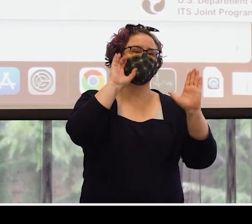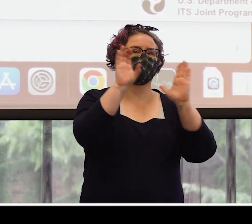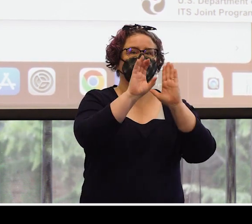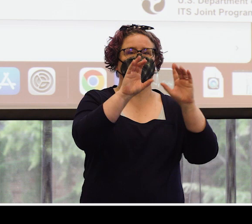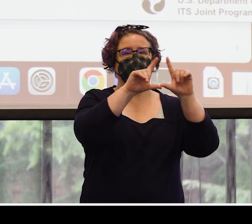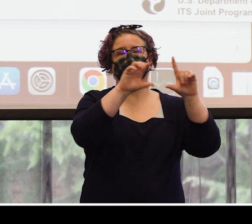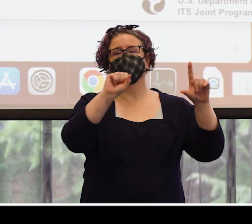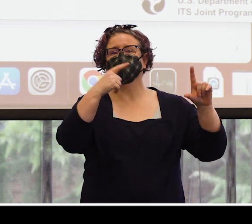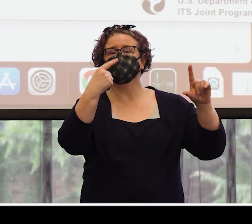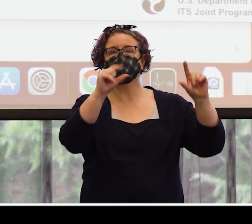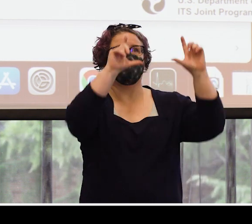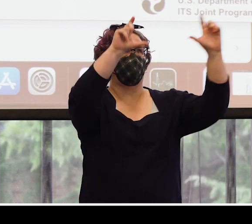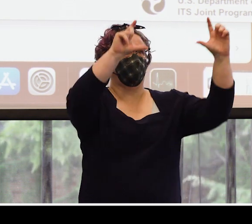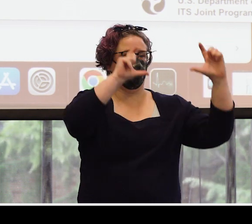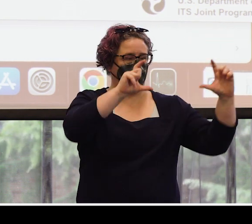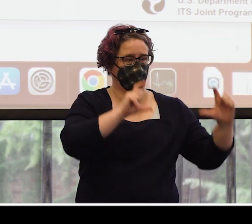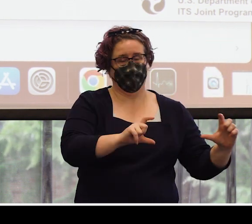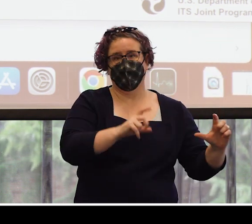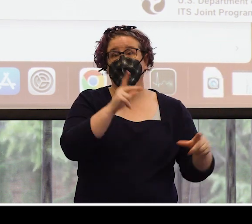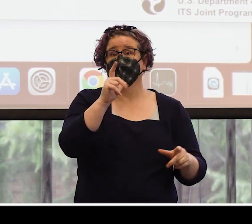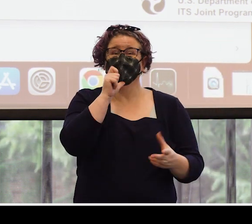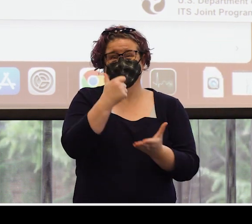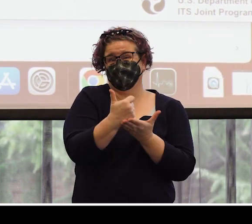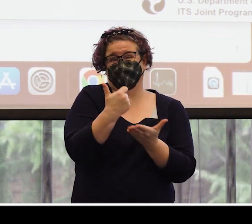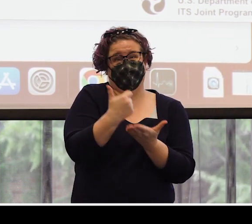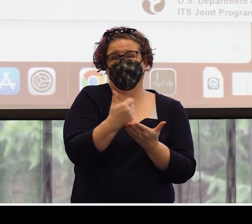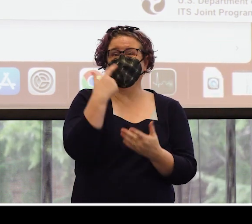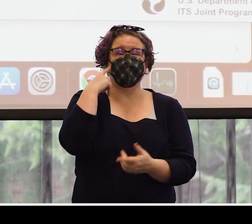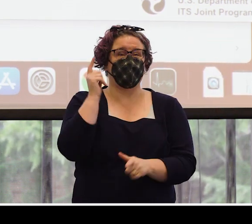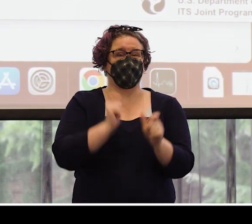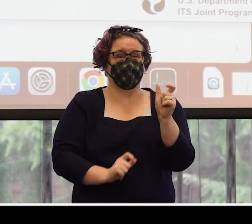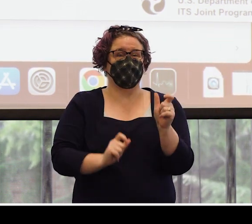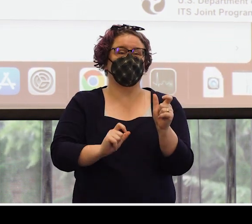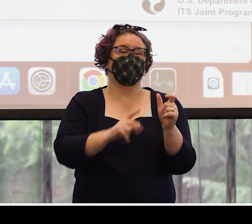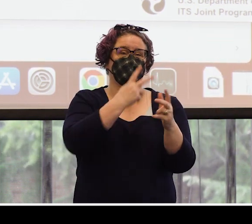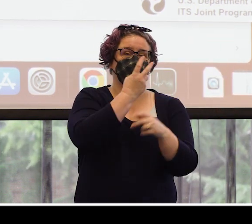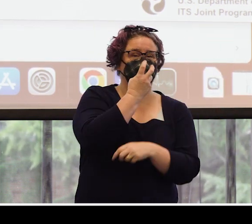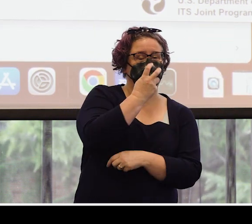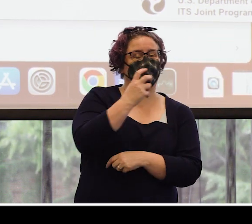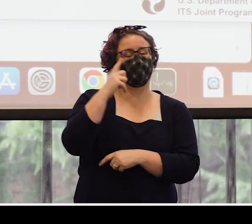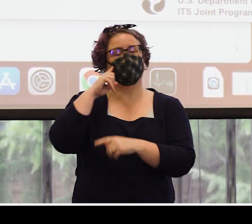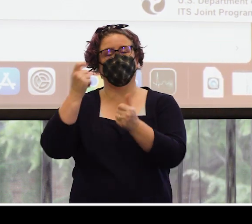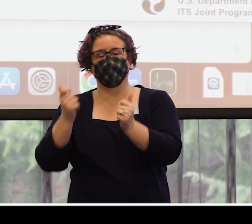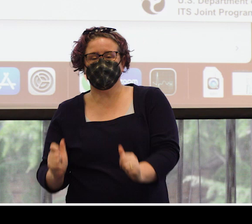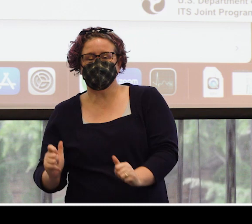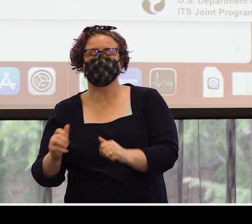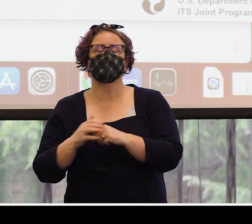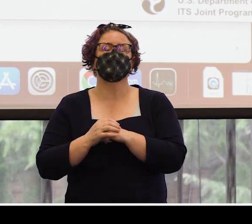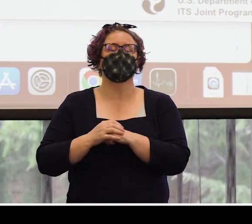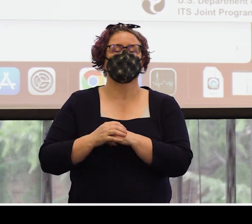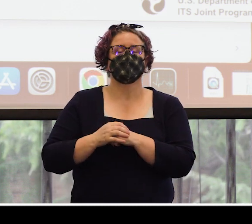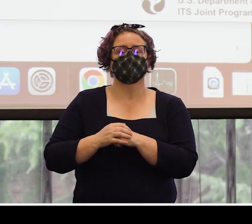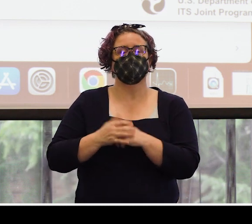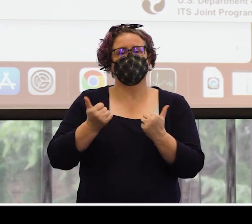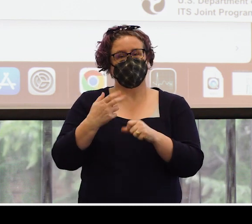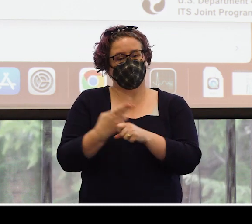for people who are blind or low vision. So we've tried to incorporate landmarks that